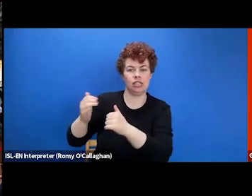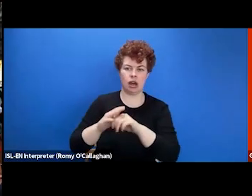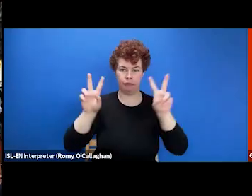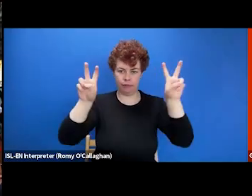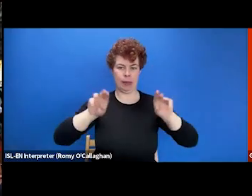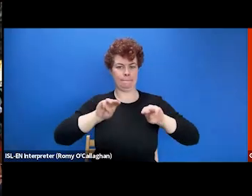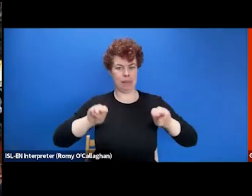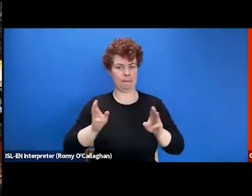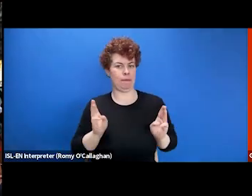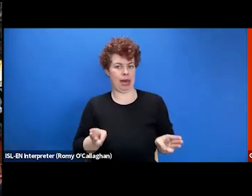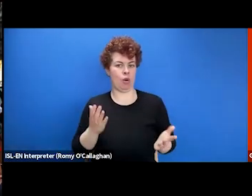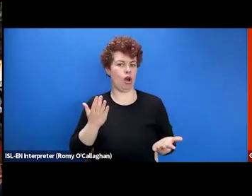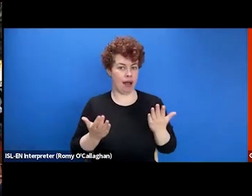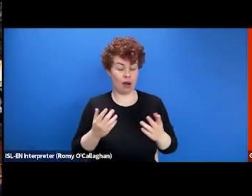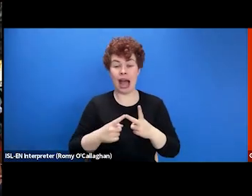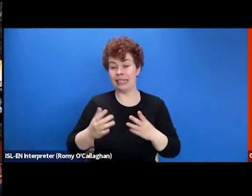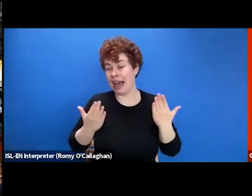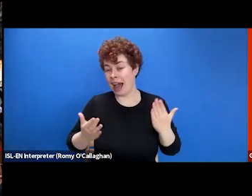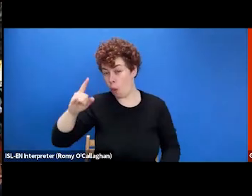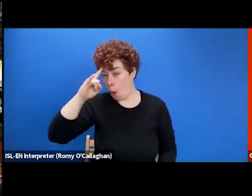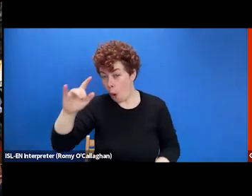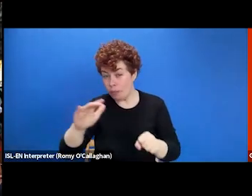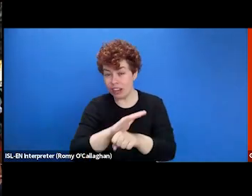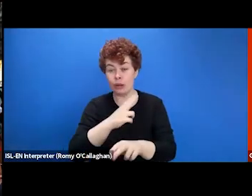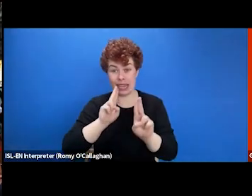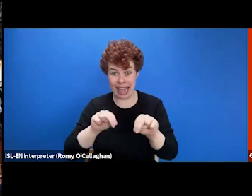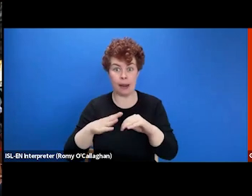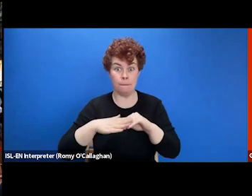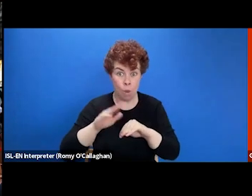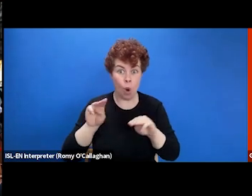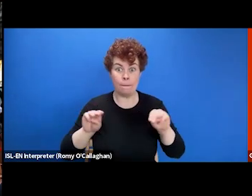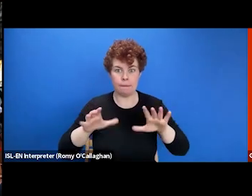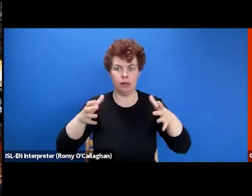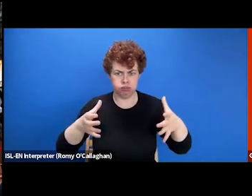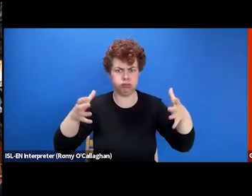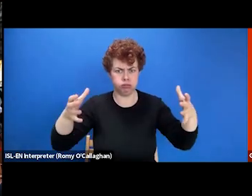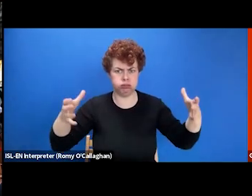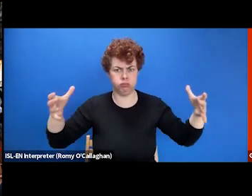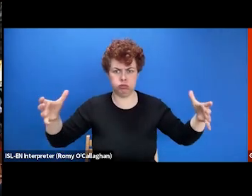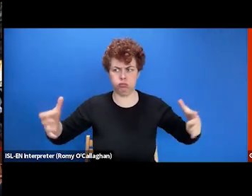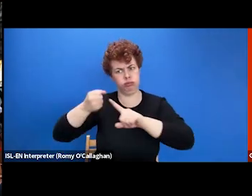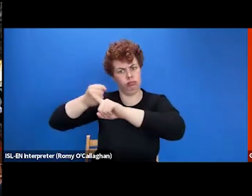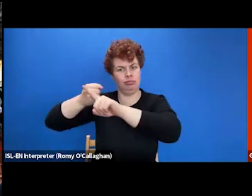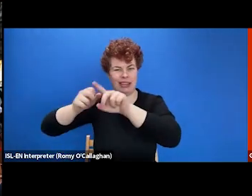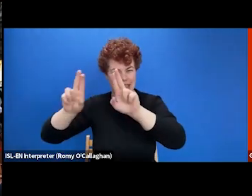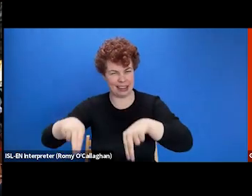power, and how hopefully we can get more and more people involved in the struggle.